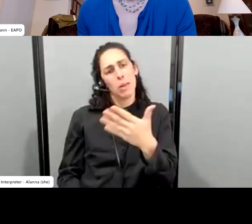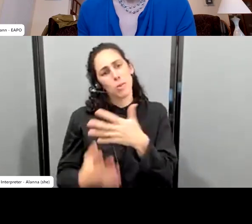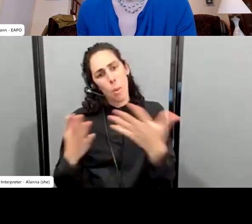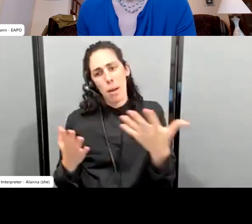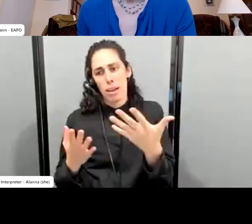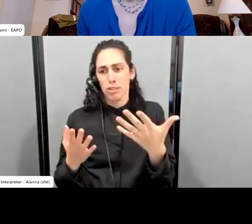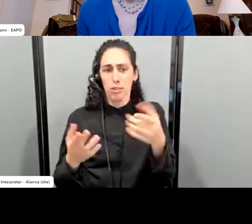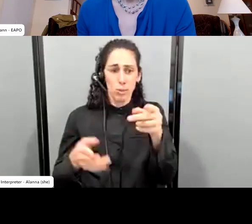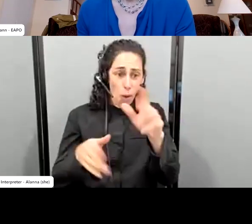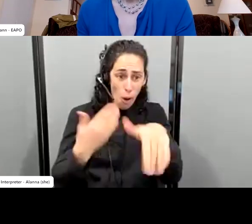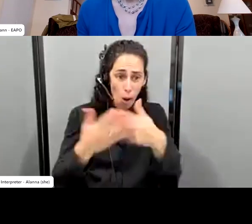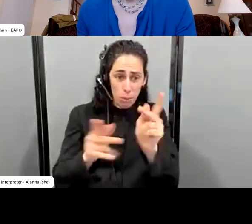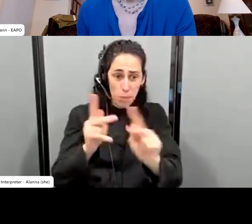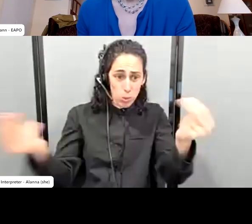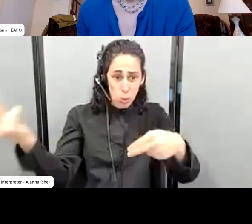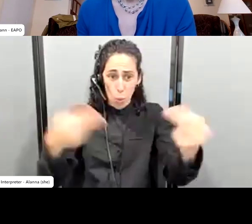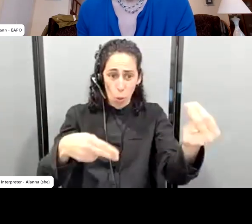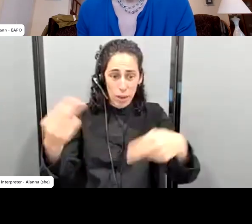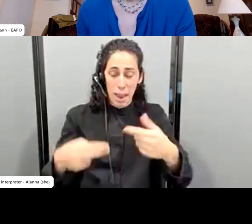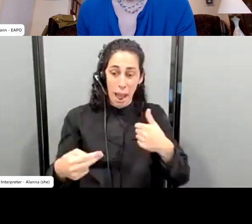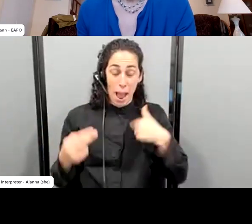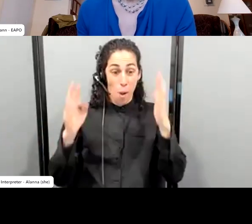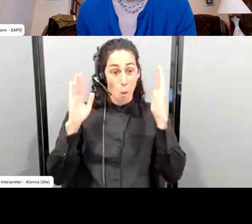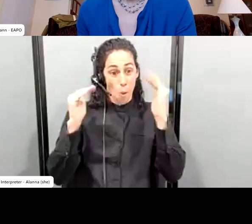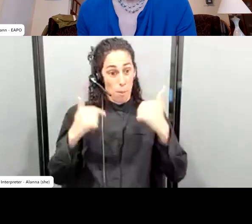excited about. So I hope we passed on some of our excitement.